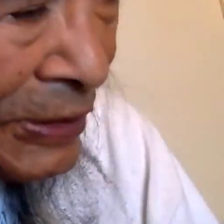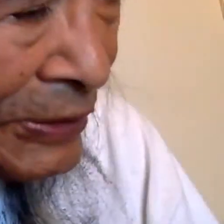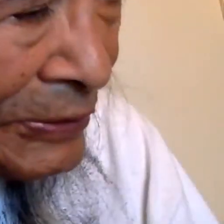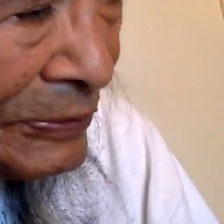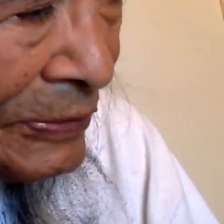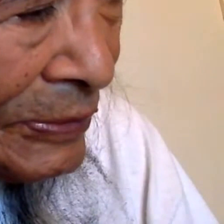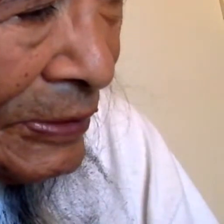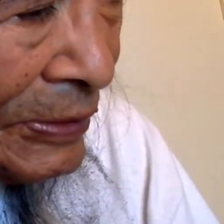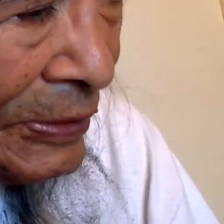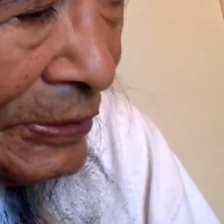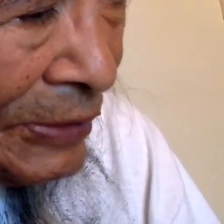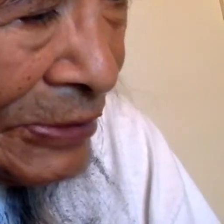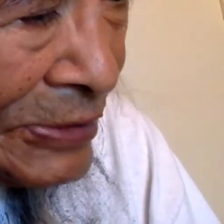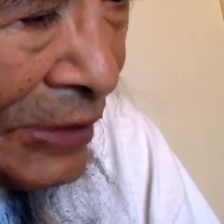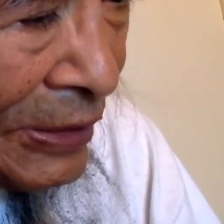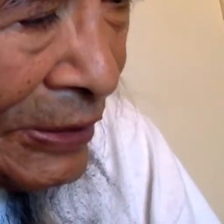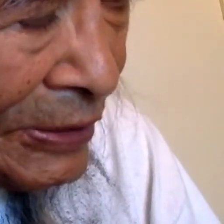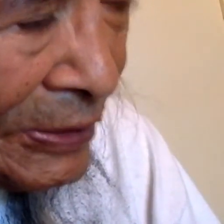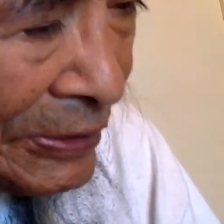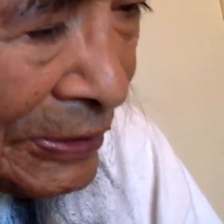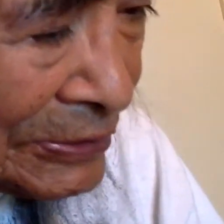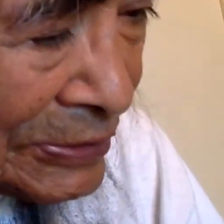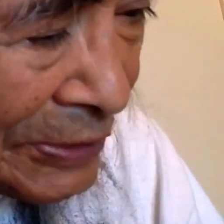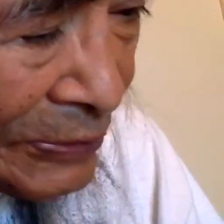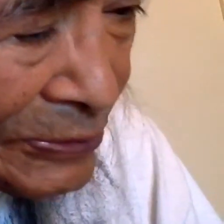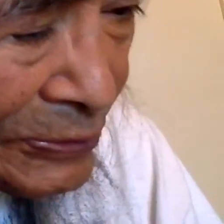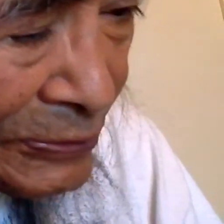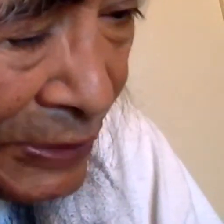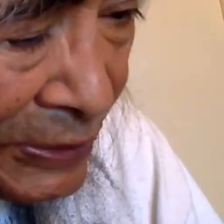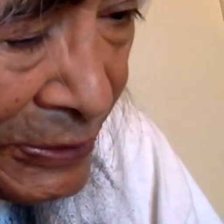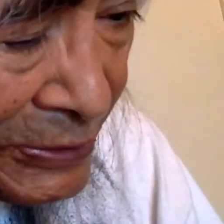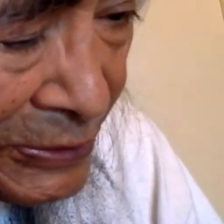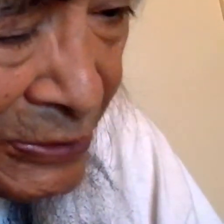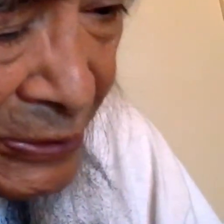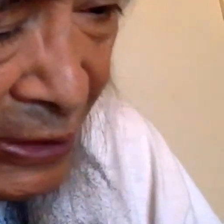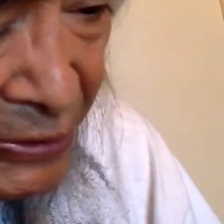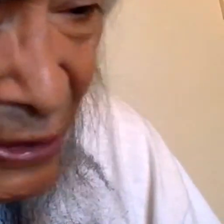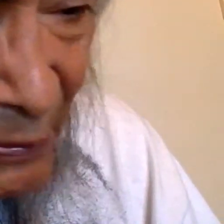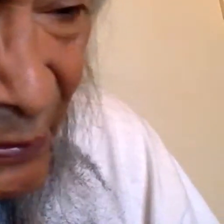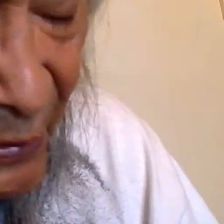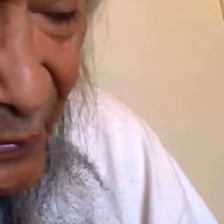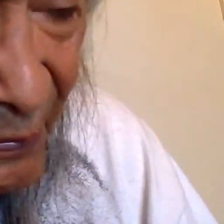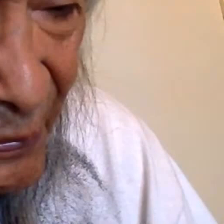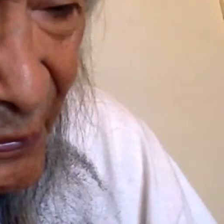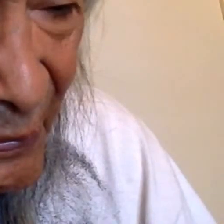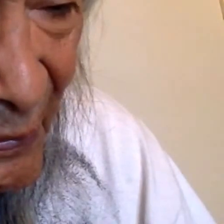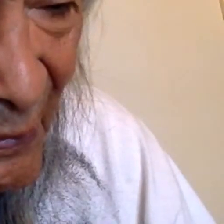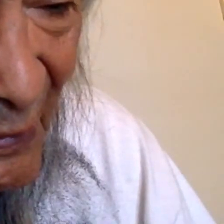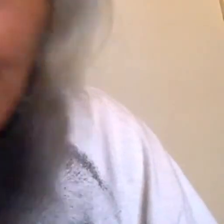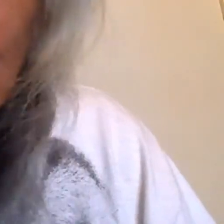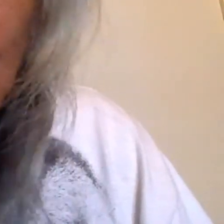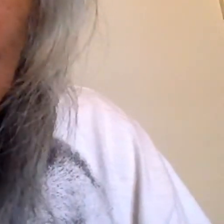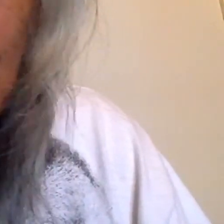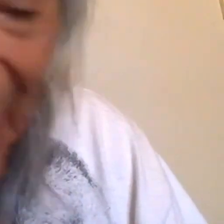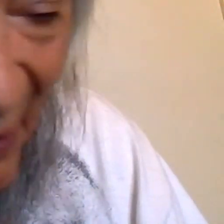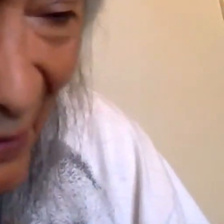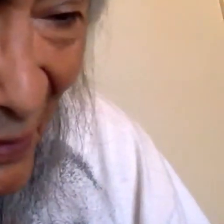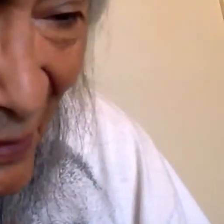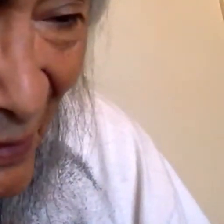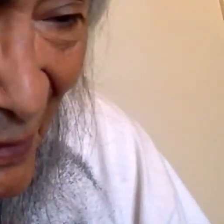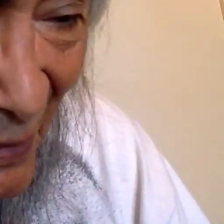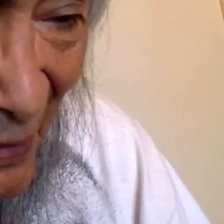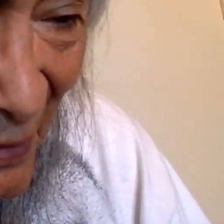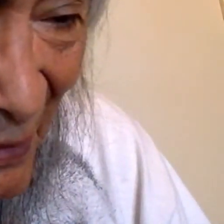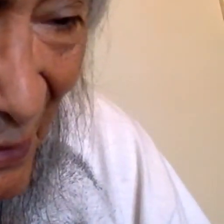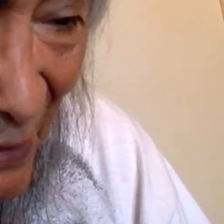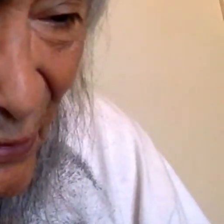The title. They say it's never too late, the title, to catch up. They say it's never too